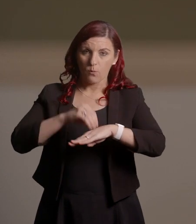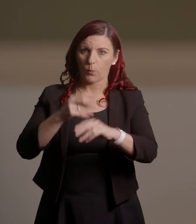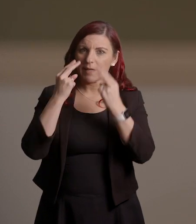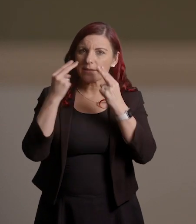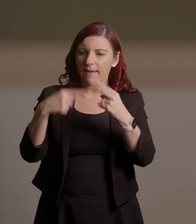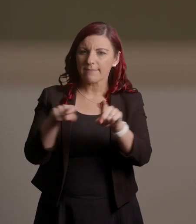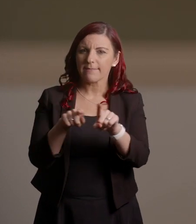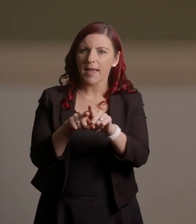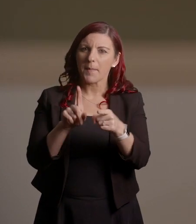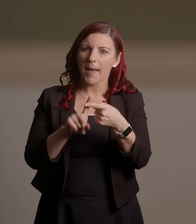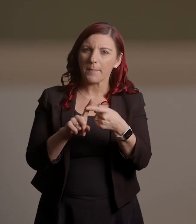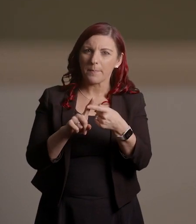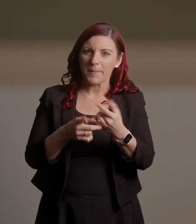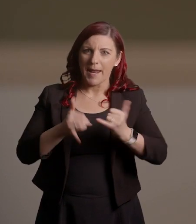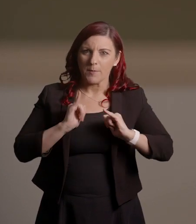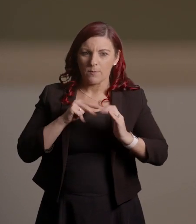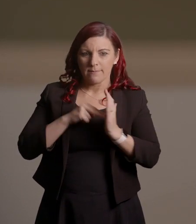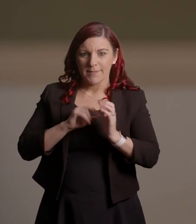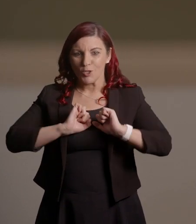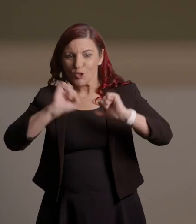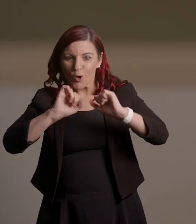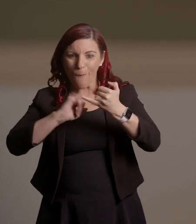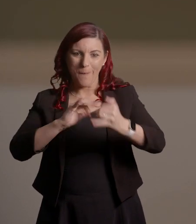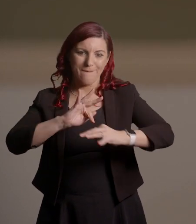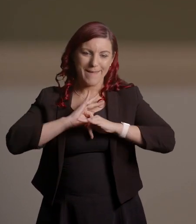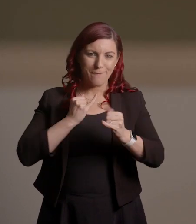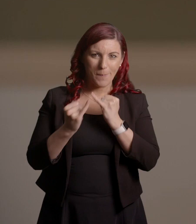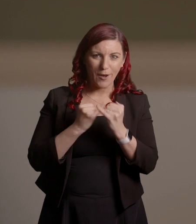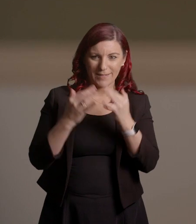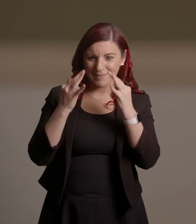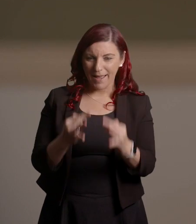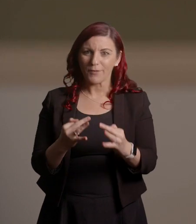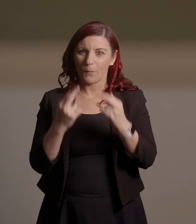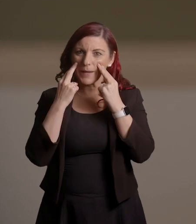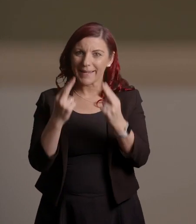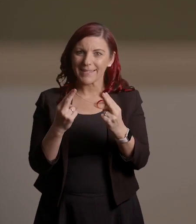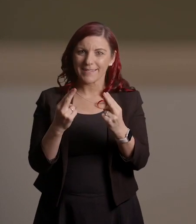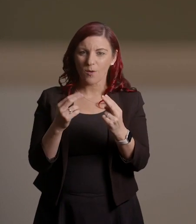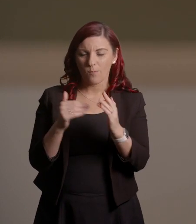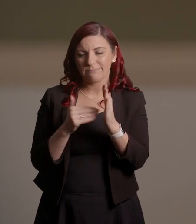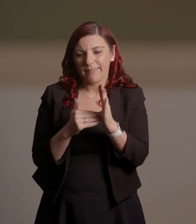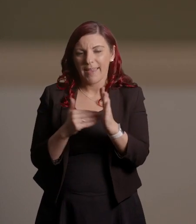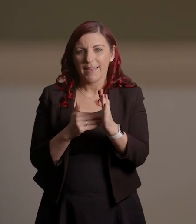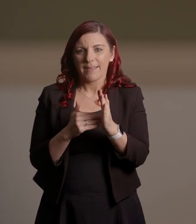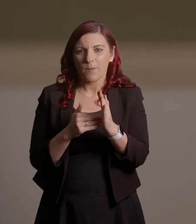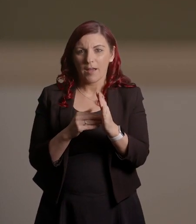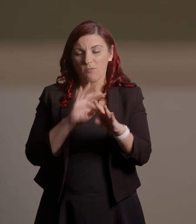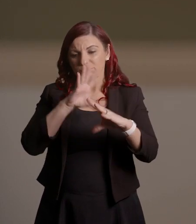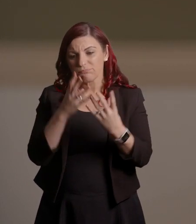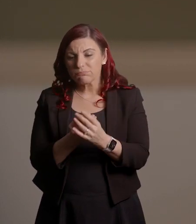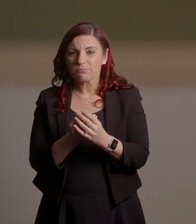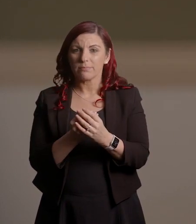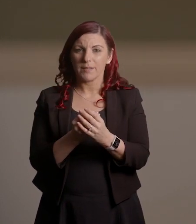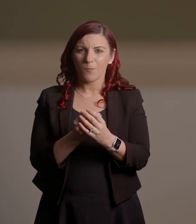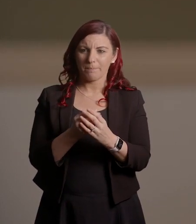well, and to have people being able to cheer on their favourite players was definitely another piece that we needed. So all in